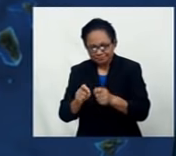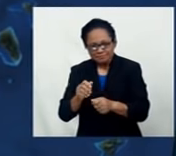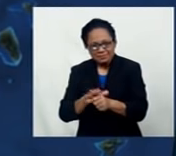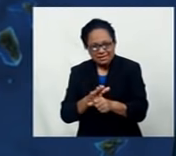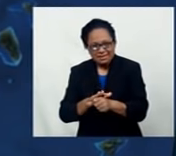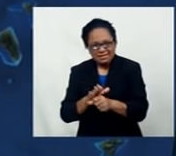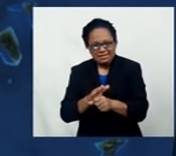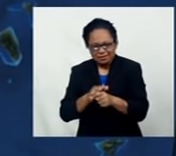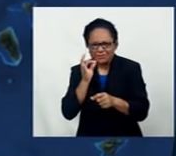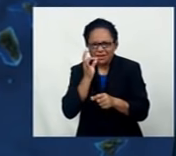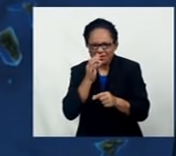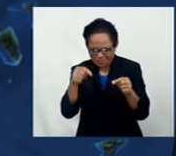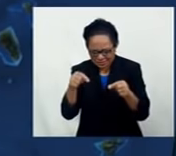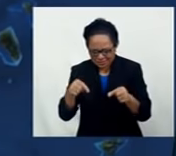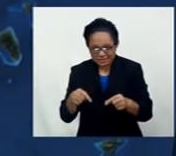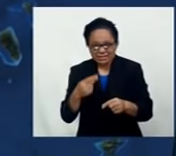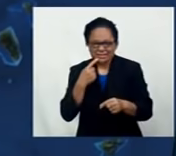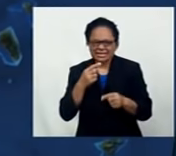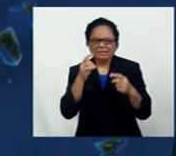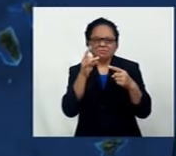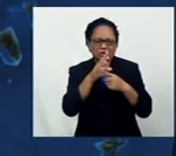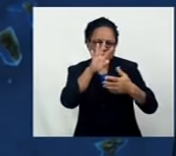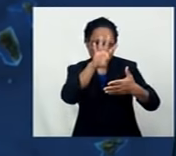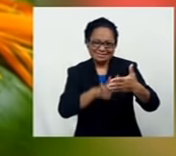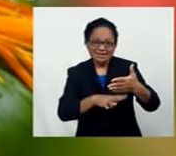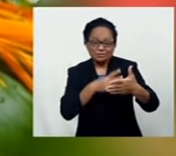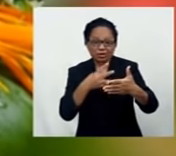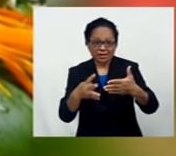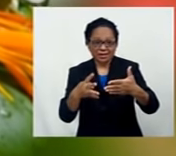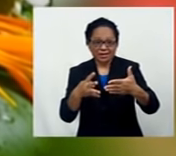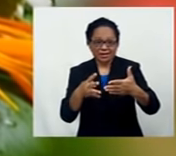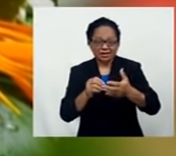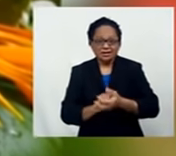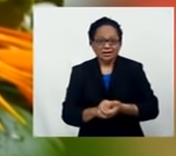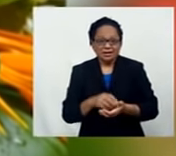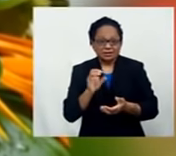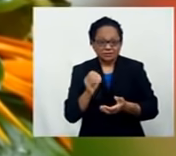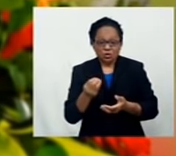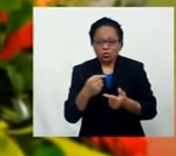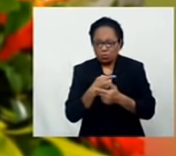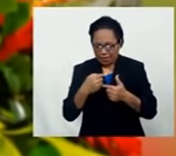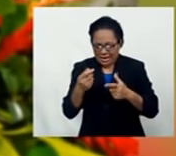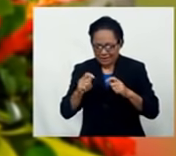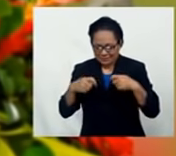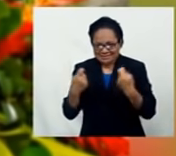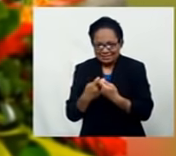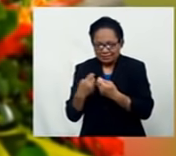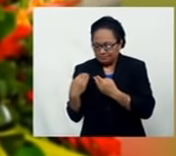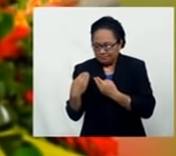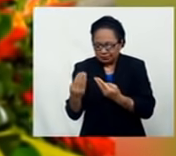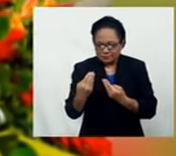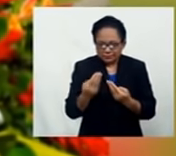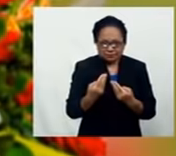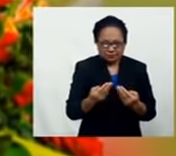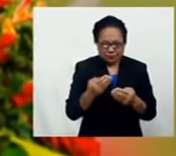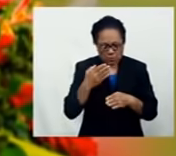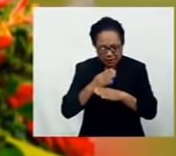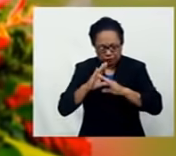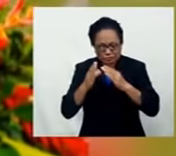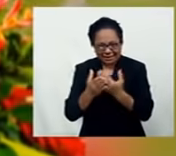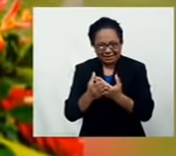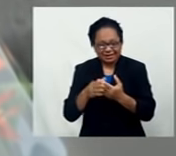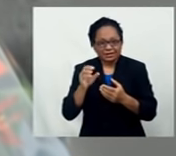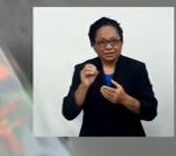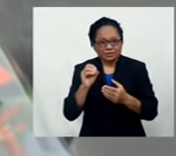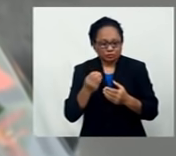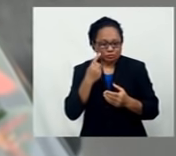our time well. Who does, whatever task we are assigned to meet the customer's demand. Just lately, we